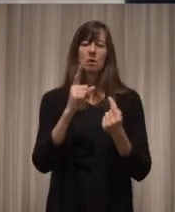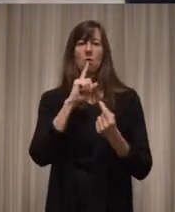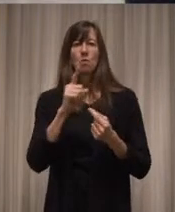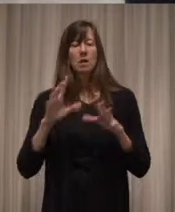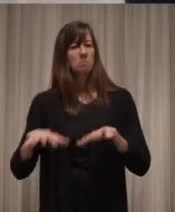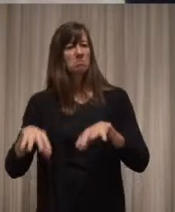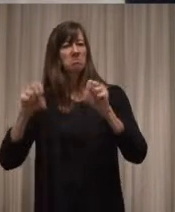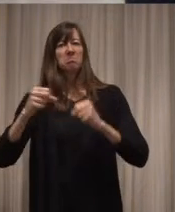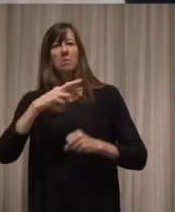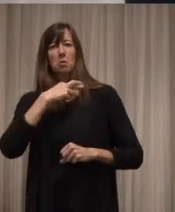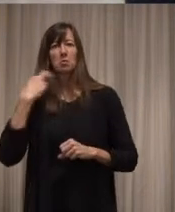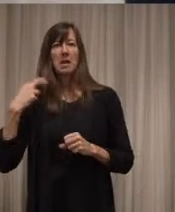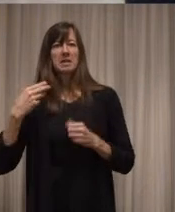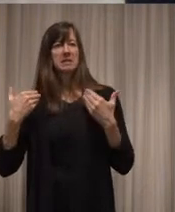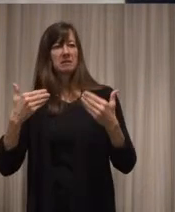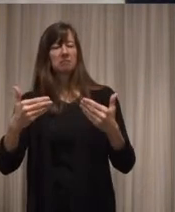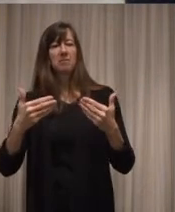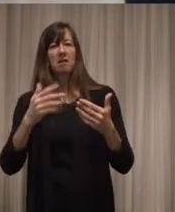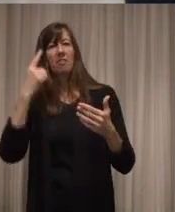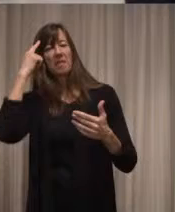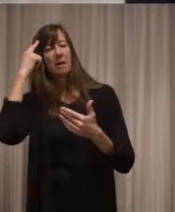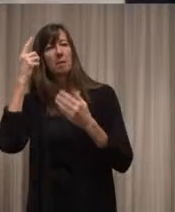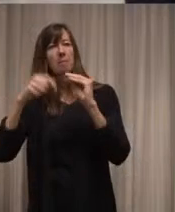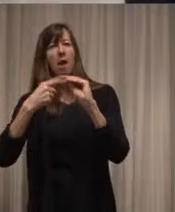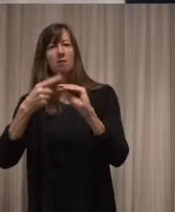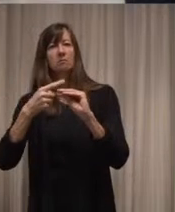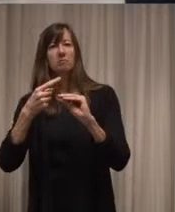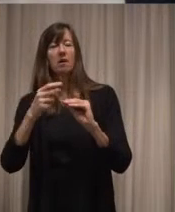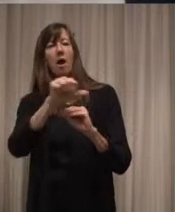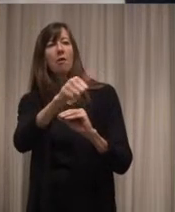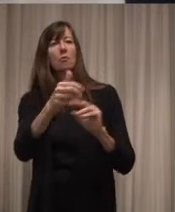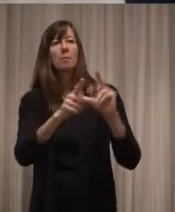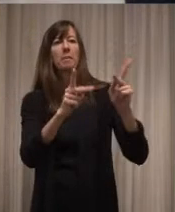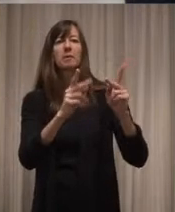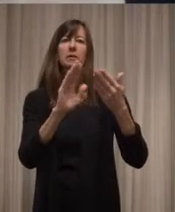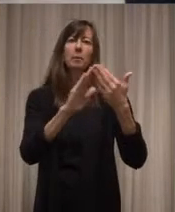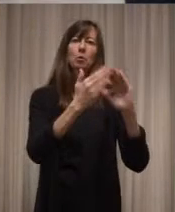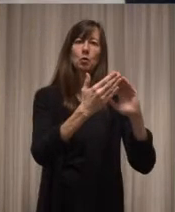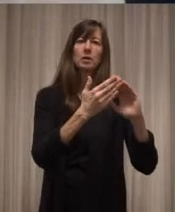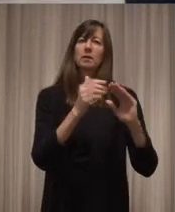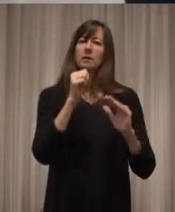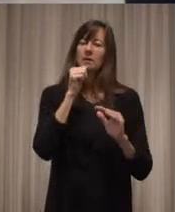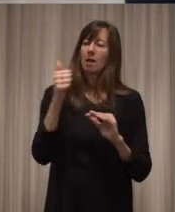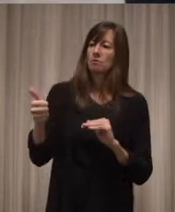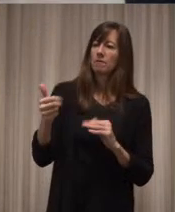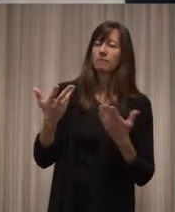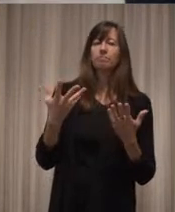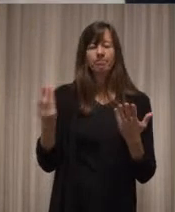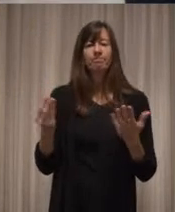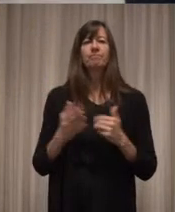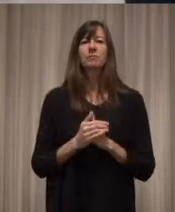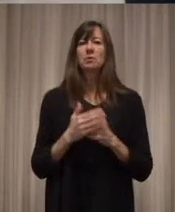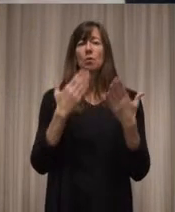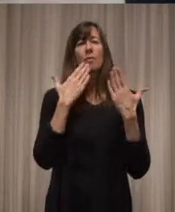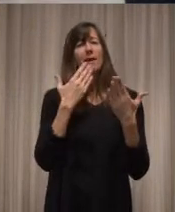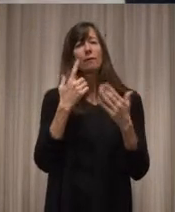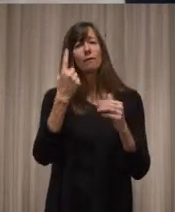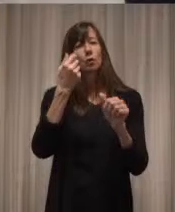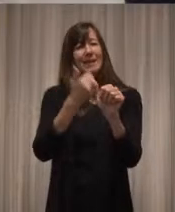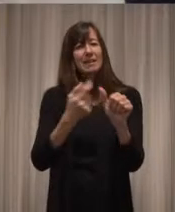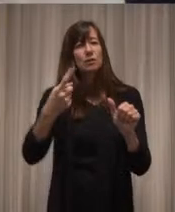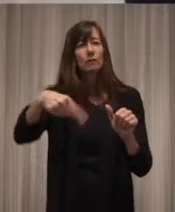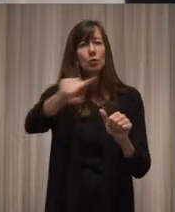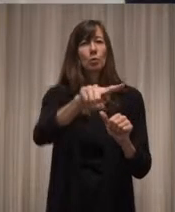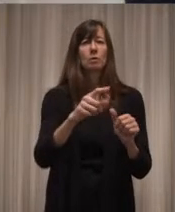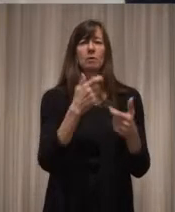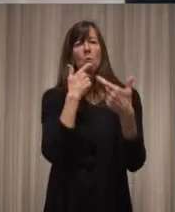yourself and your family and taking on that risk. We appreciate it. To each of you watching, thank you for what you're doing. It's going to take every single